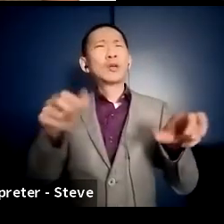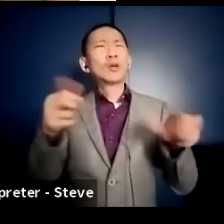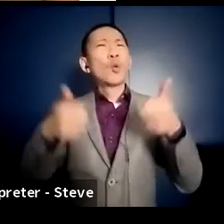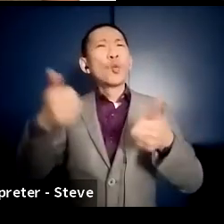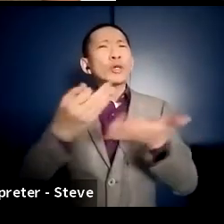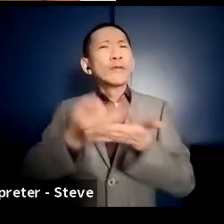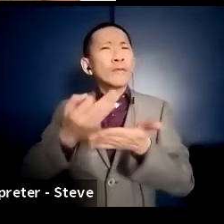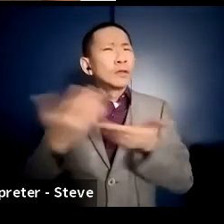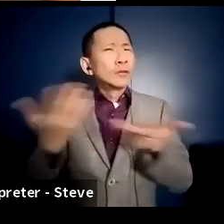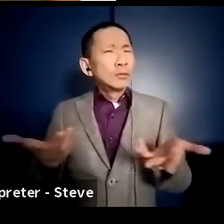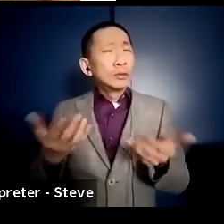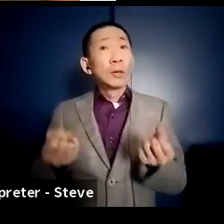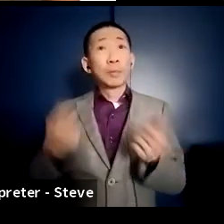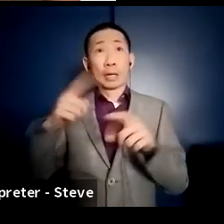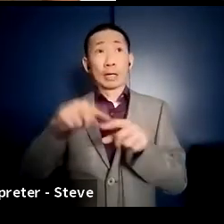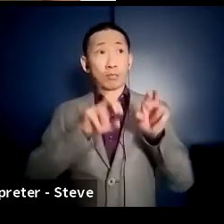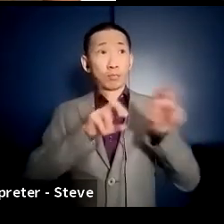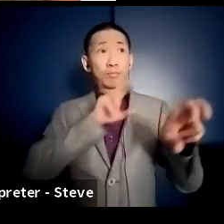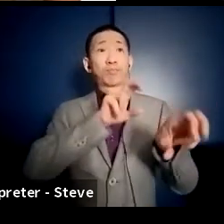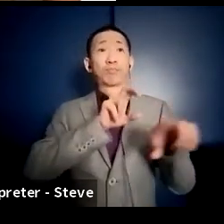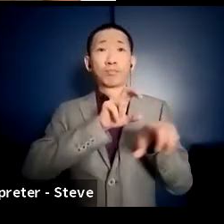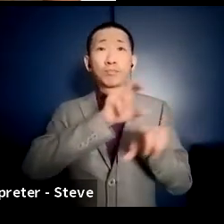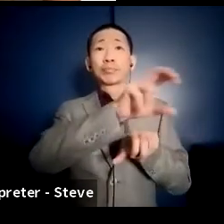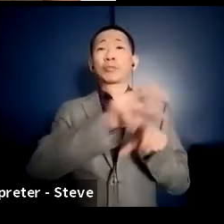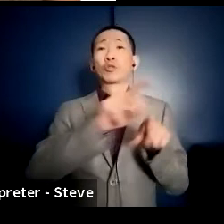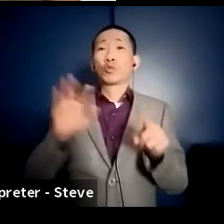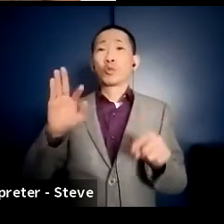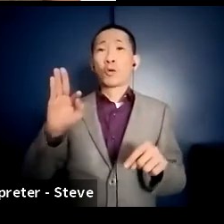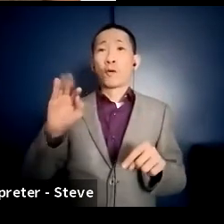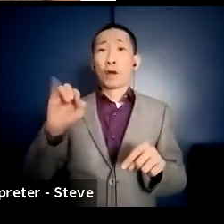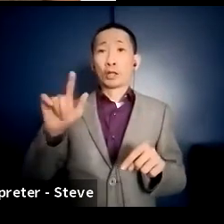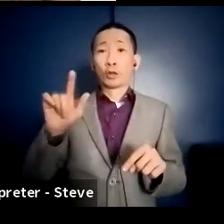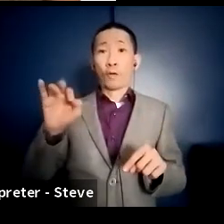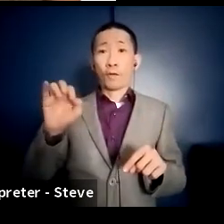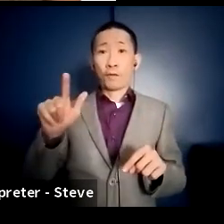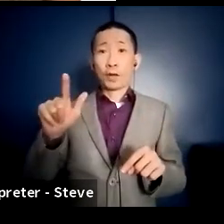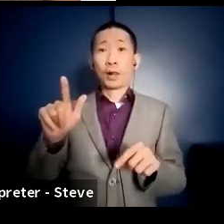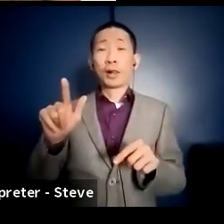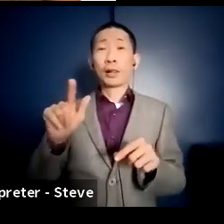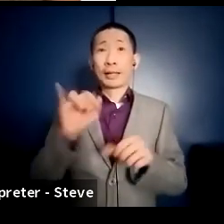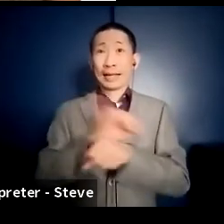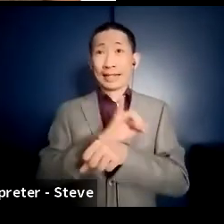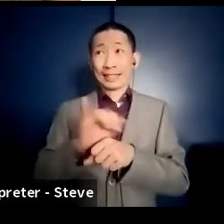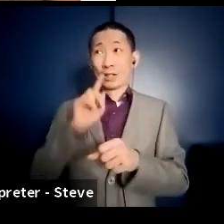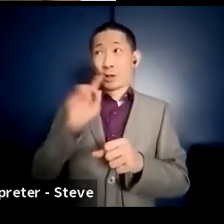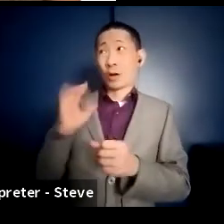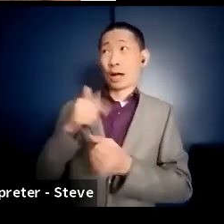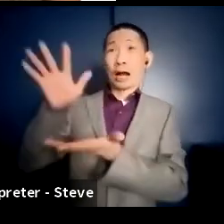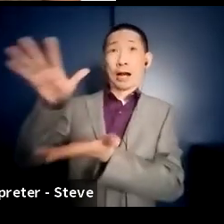times they are invested in the fossil fuel industry. So we are, many times endowments are literally